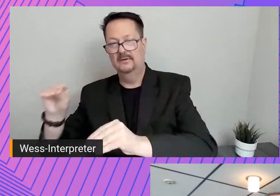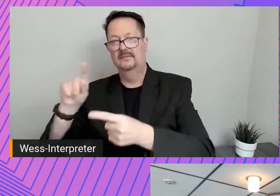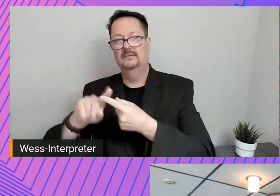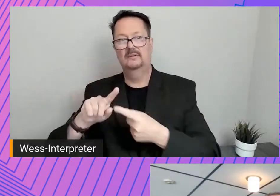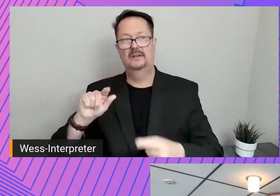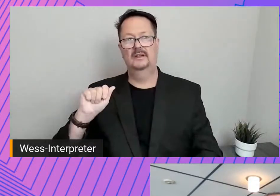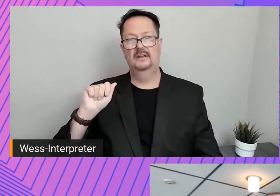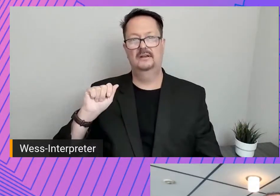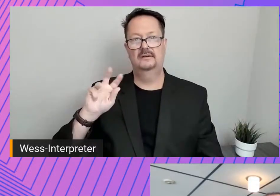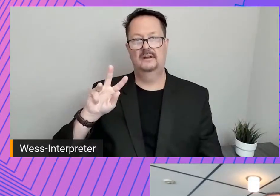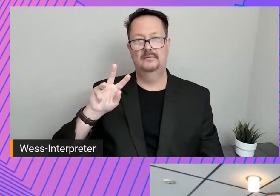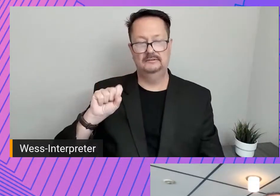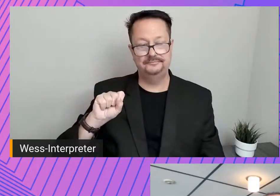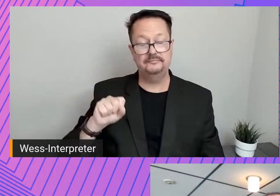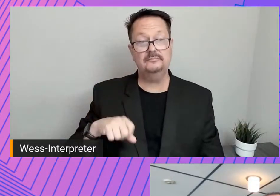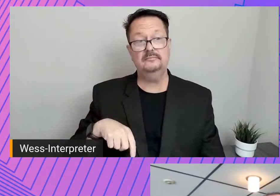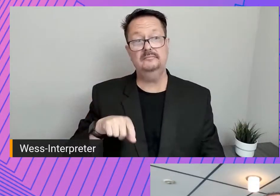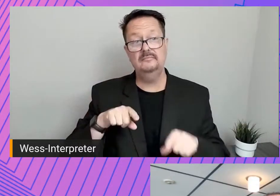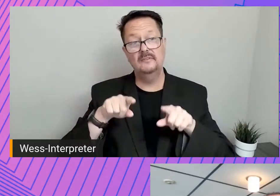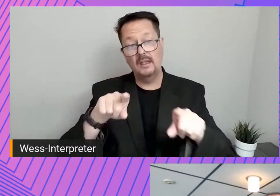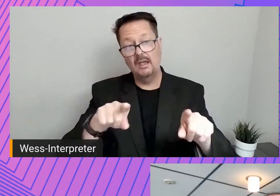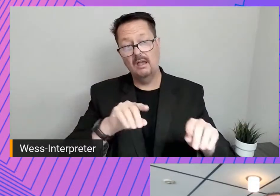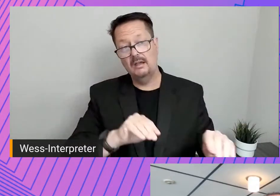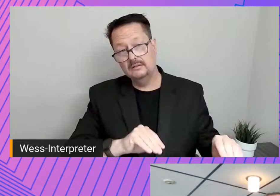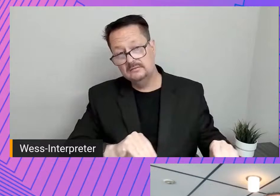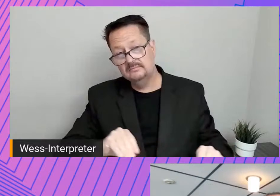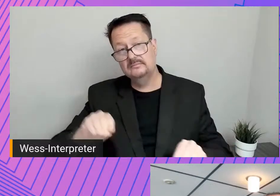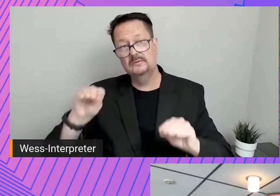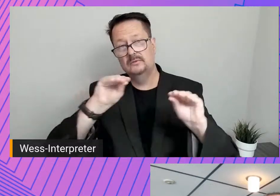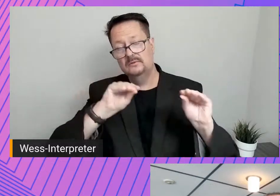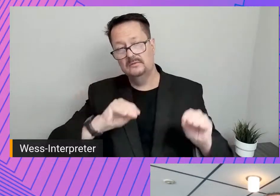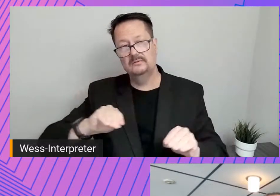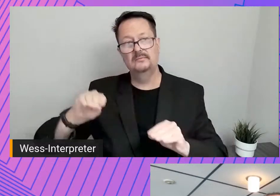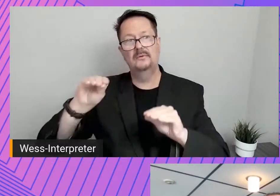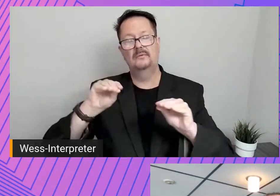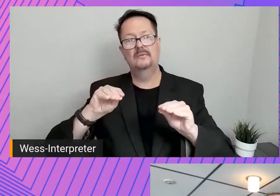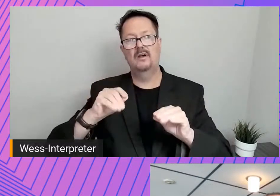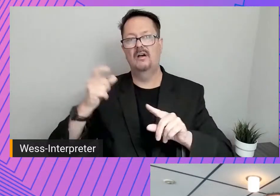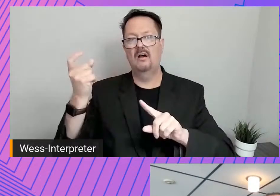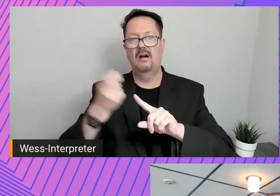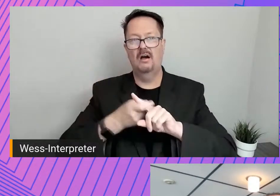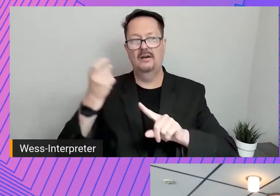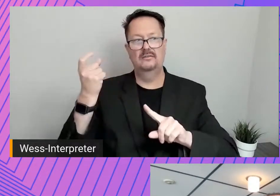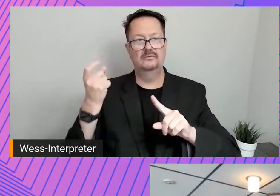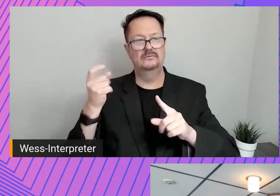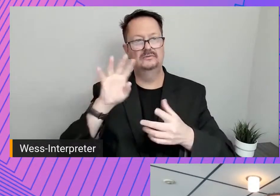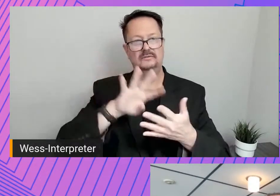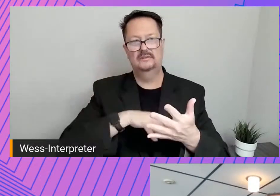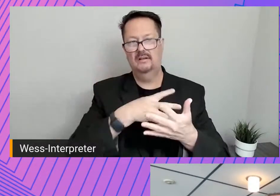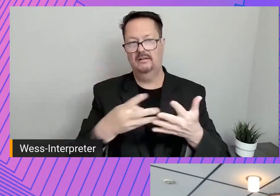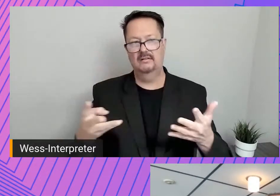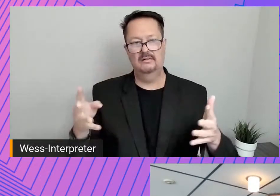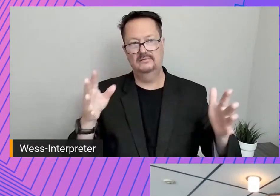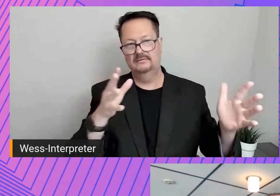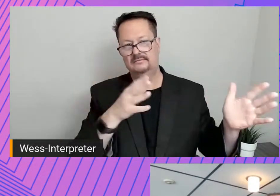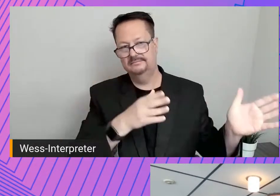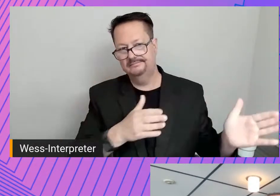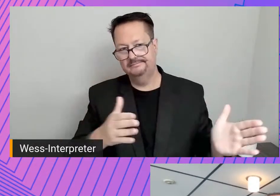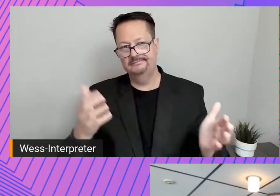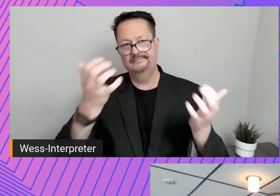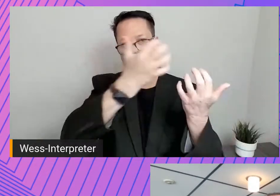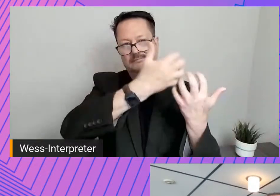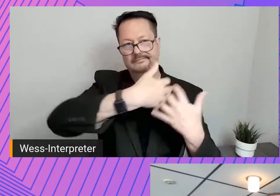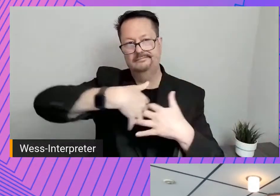AWS. As those workloads were moved up, auto scaling was an important part of how those systems